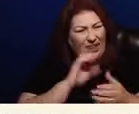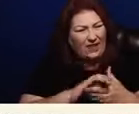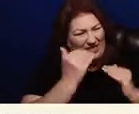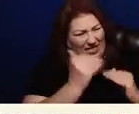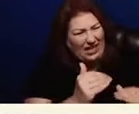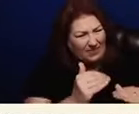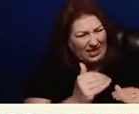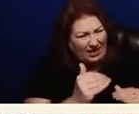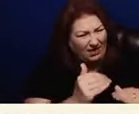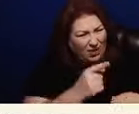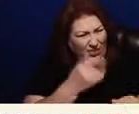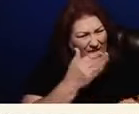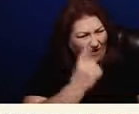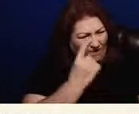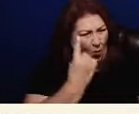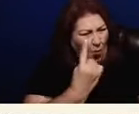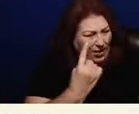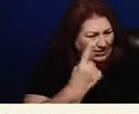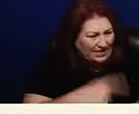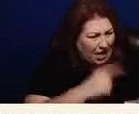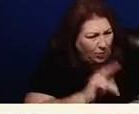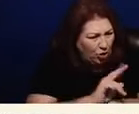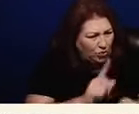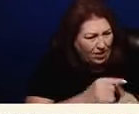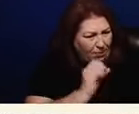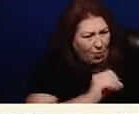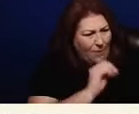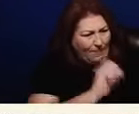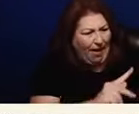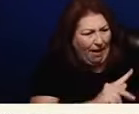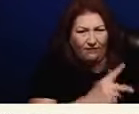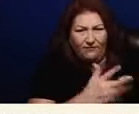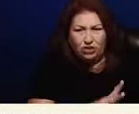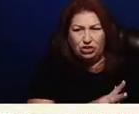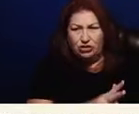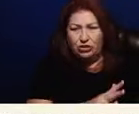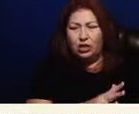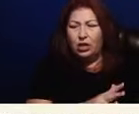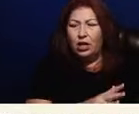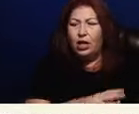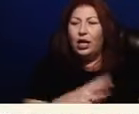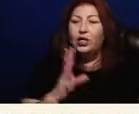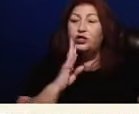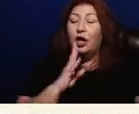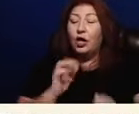single purpose, one time use, and be put back, right? And talking with